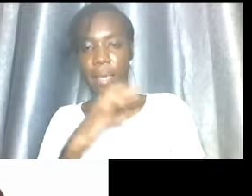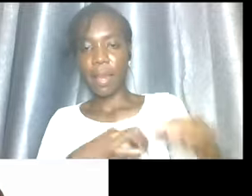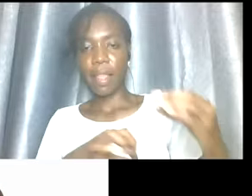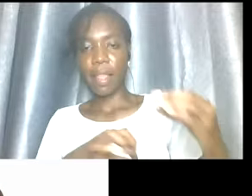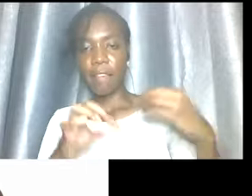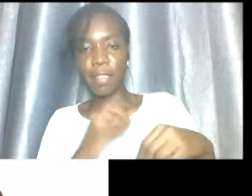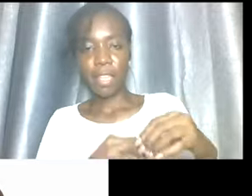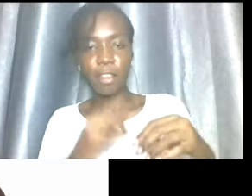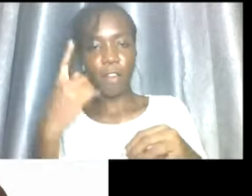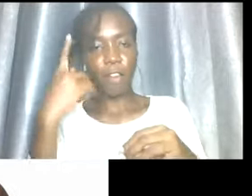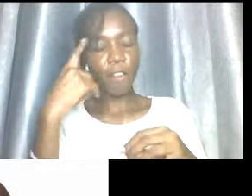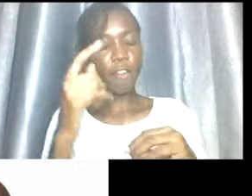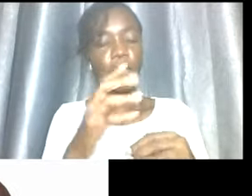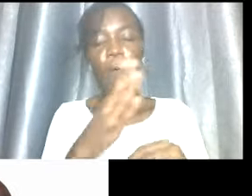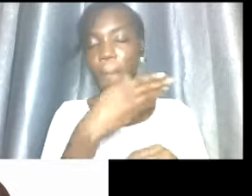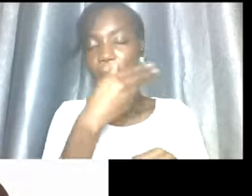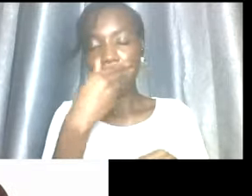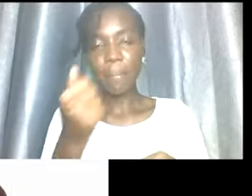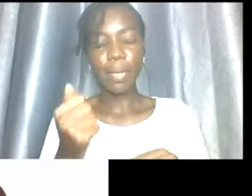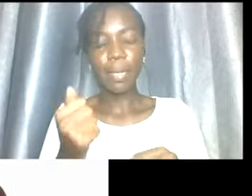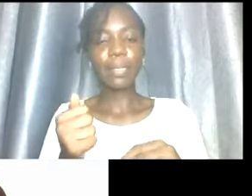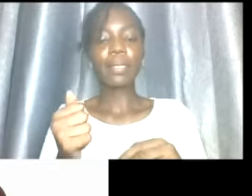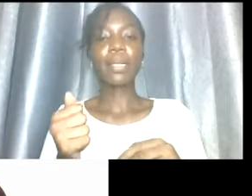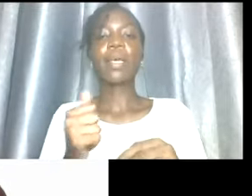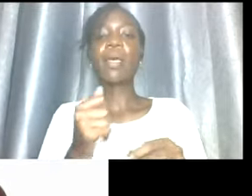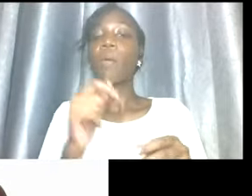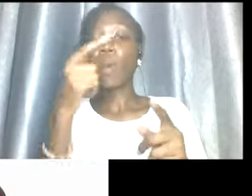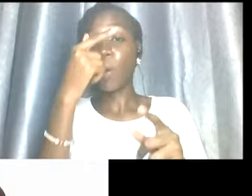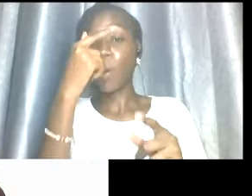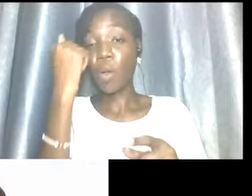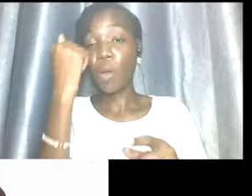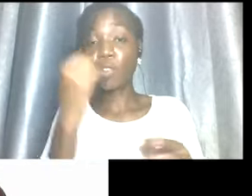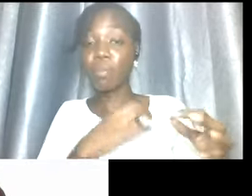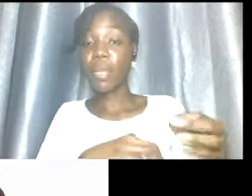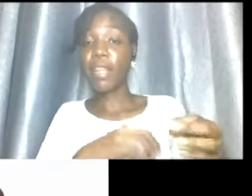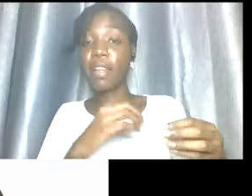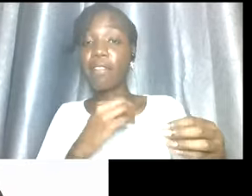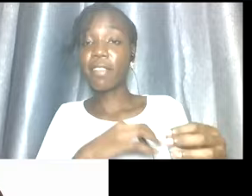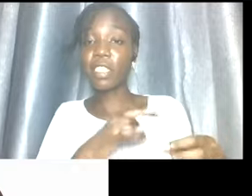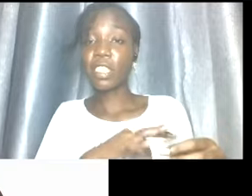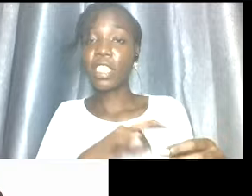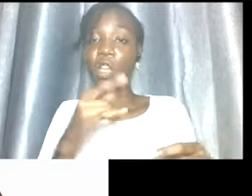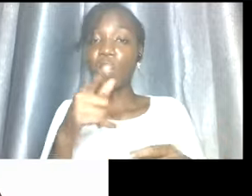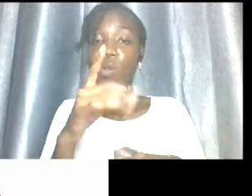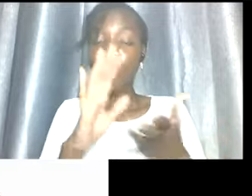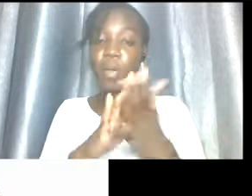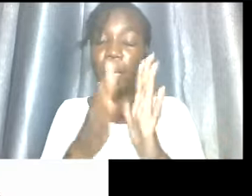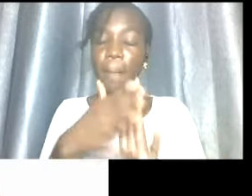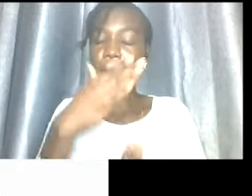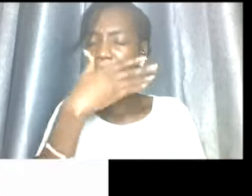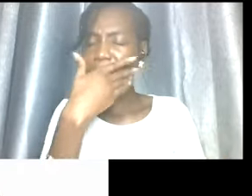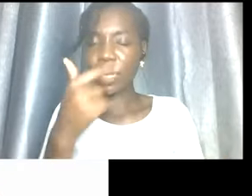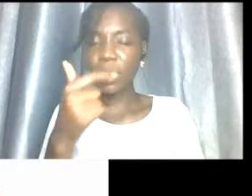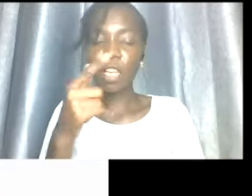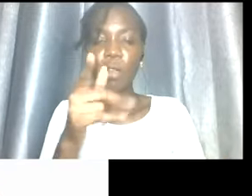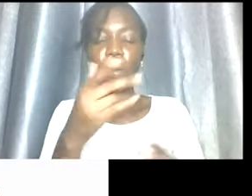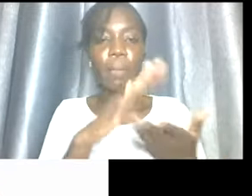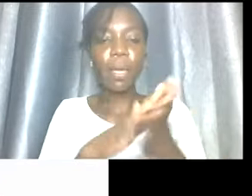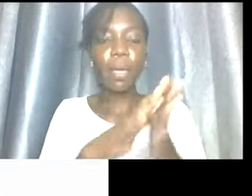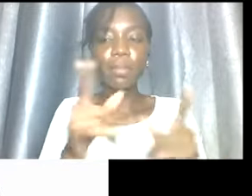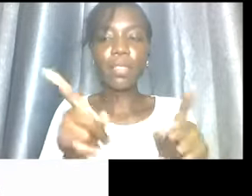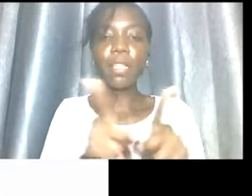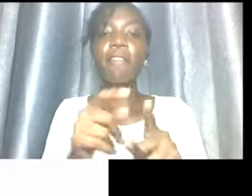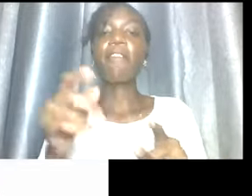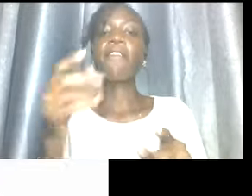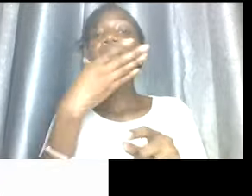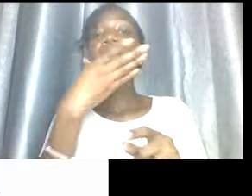Toastmaster, because the better you become as an individual, the better you become as a father, a